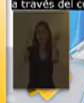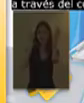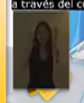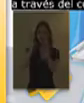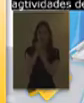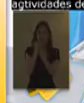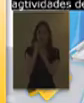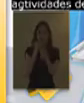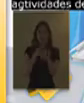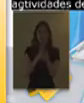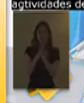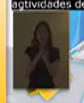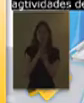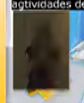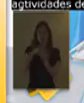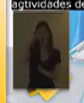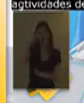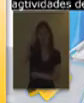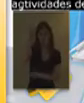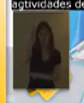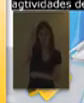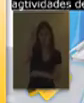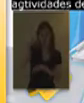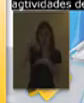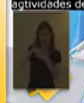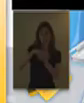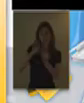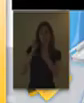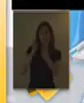stimulation activities which